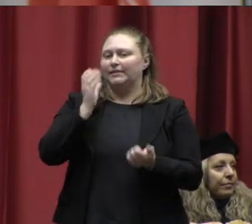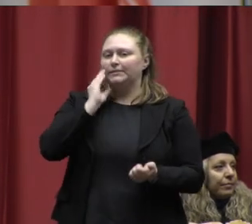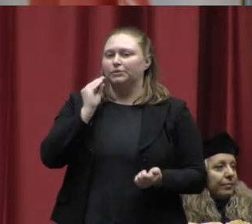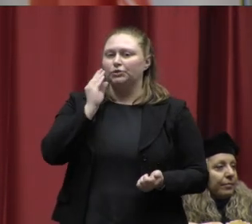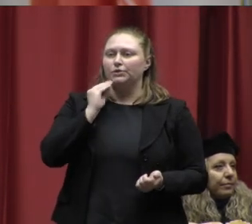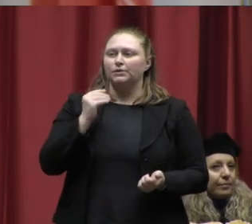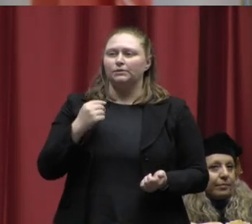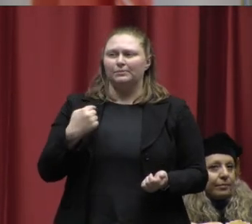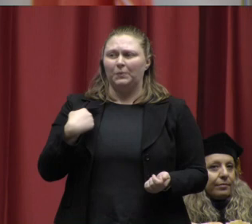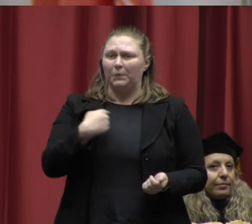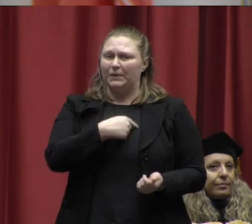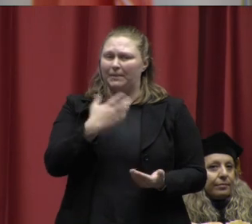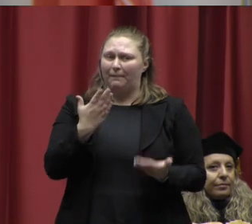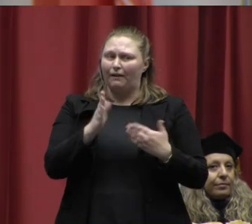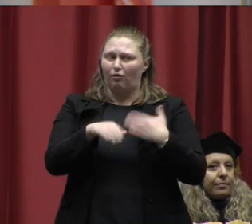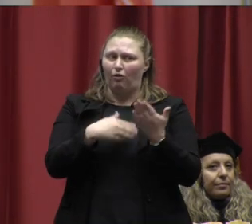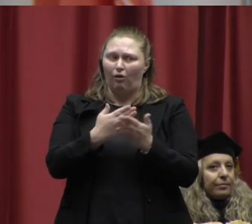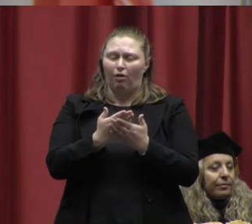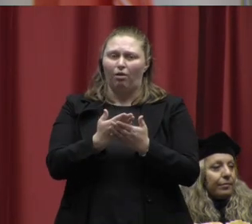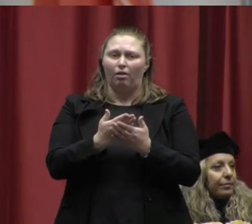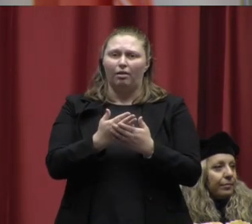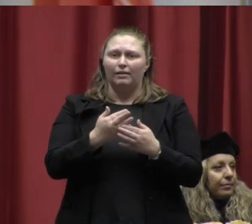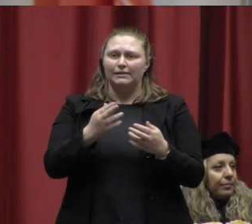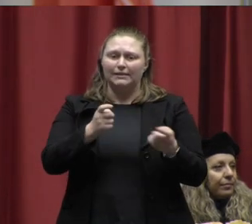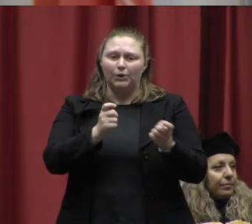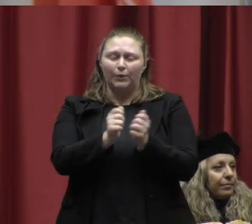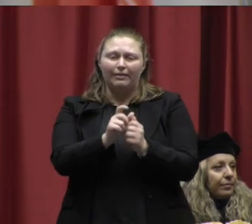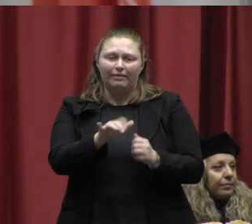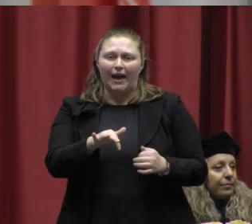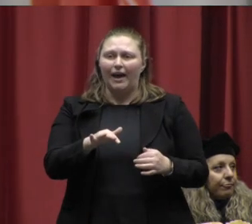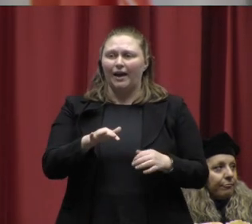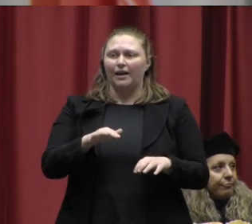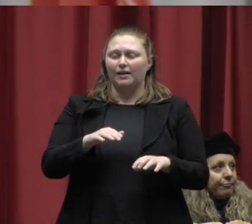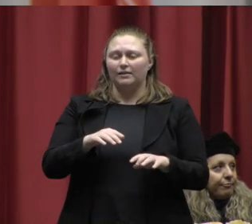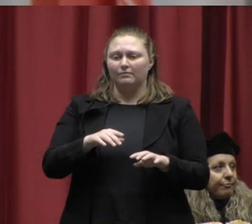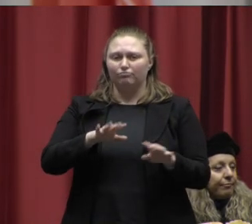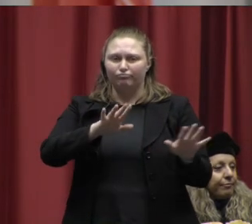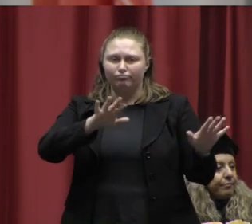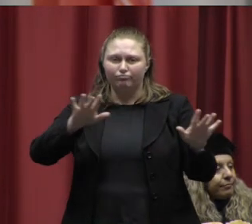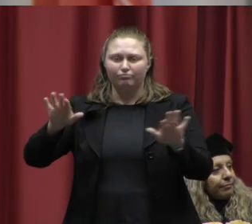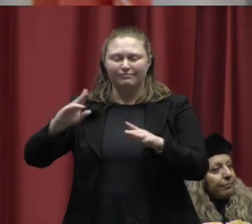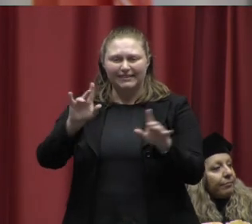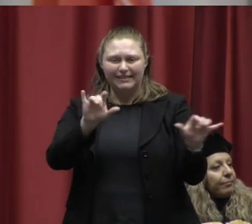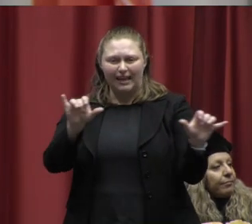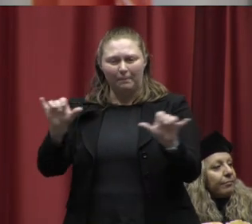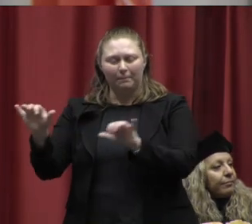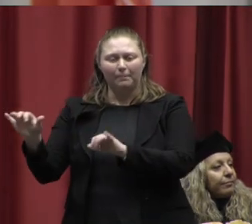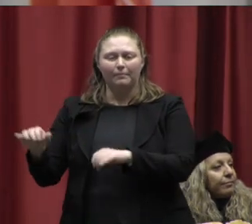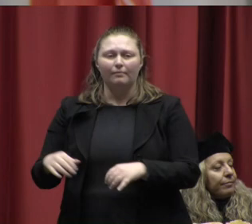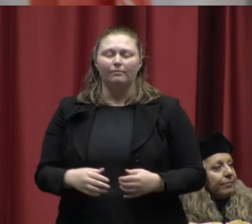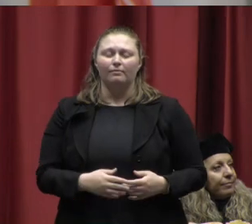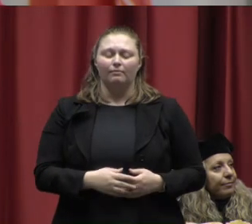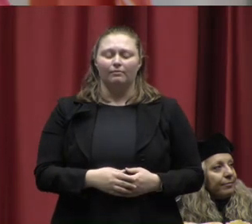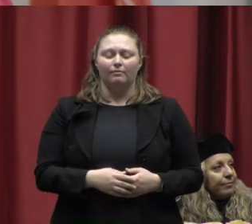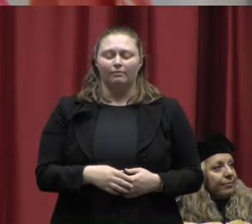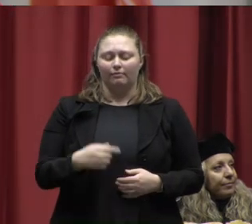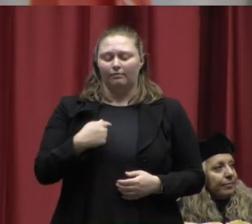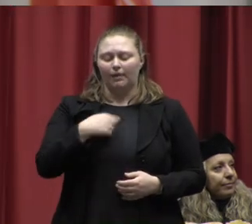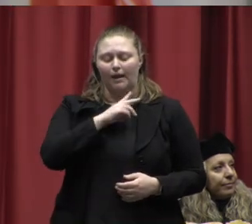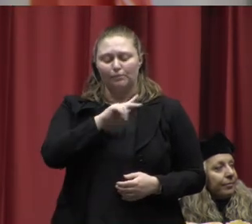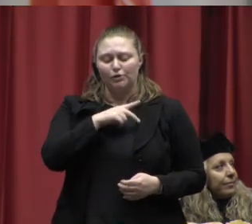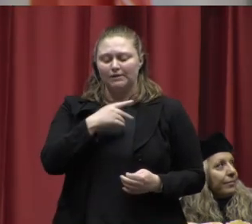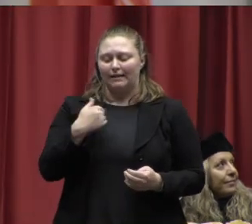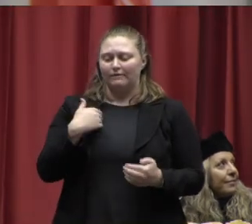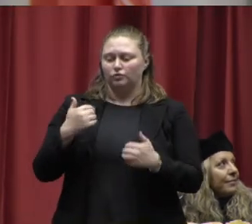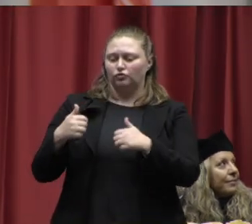all remember our individuals' life experiences. I know firsthand the challenges that many